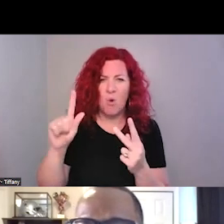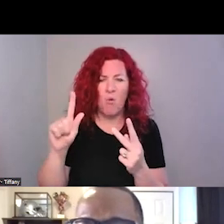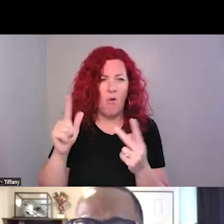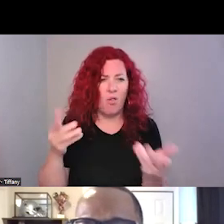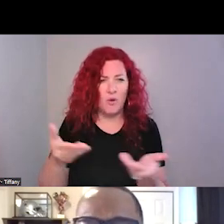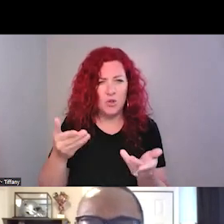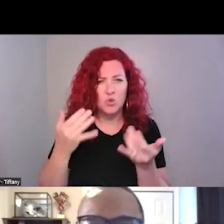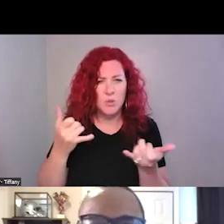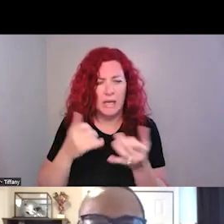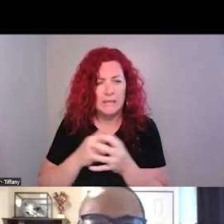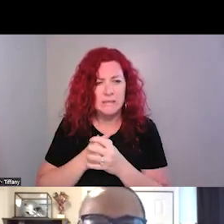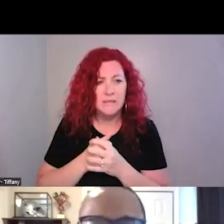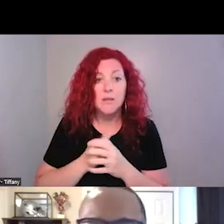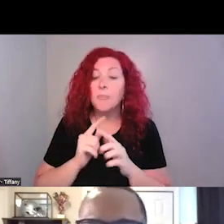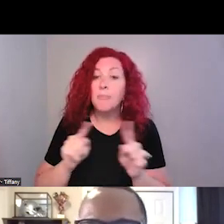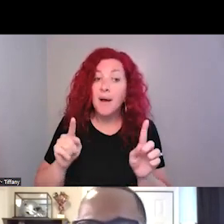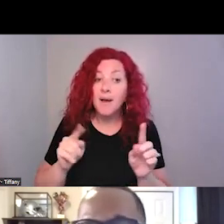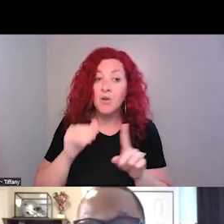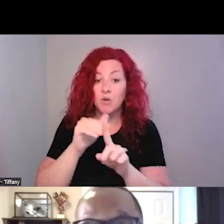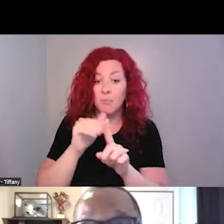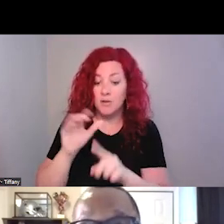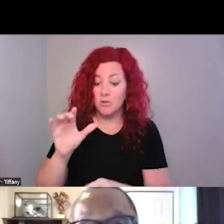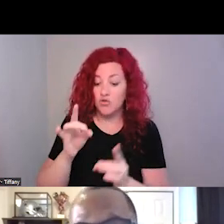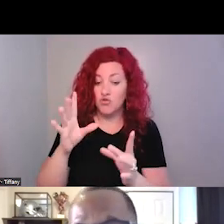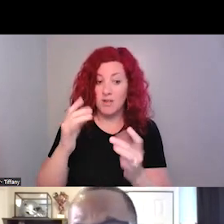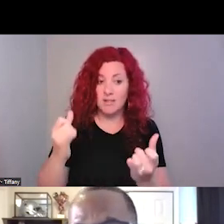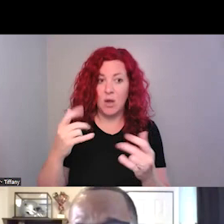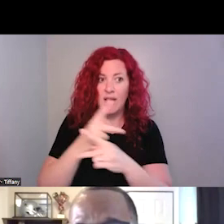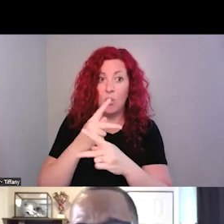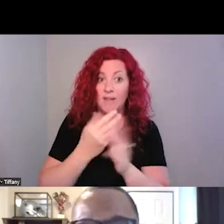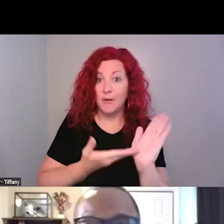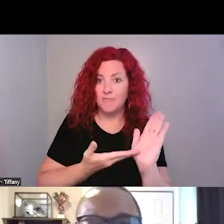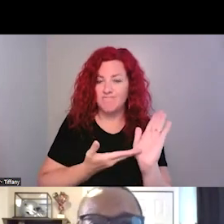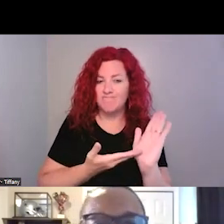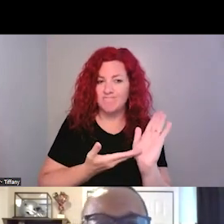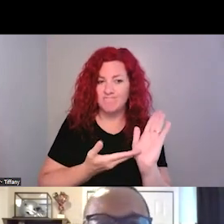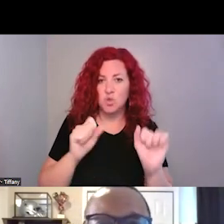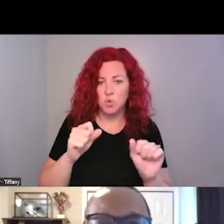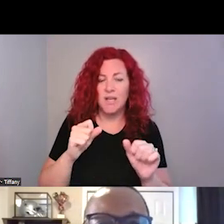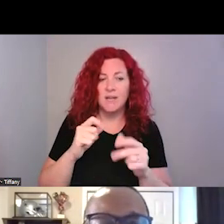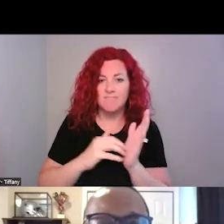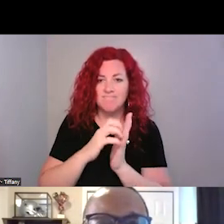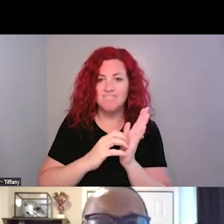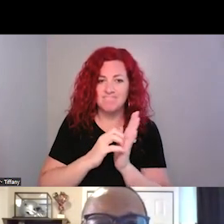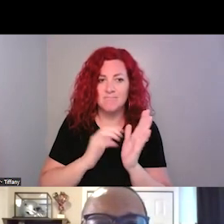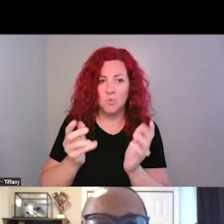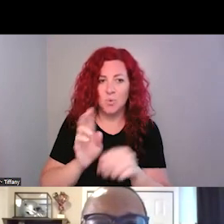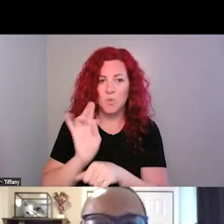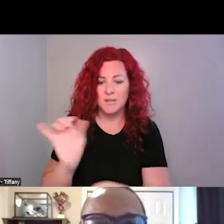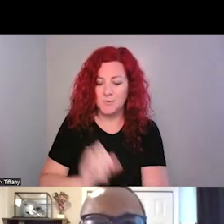us today, but as a reminder, our Crisis Now calculator is always available to you as well. Next slide.